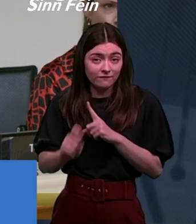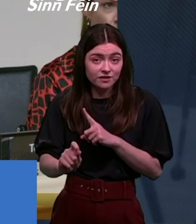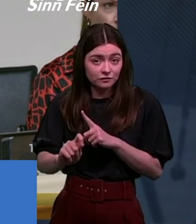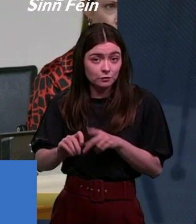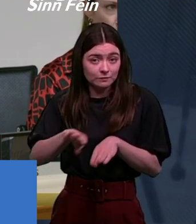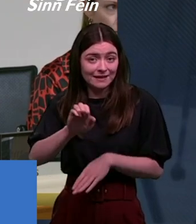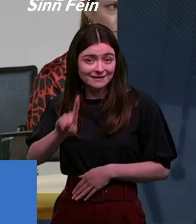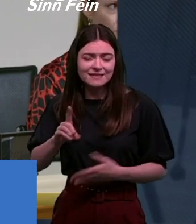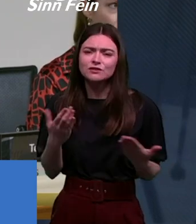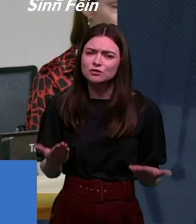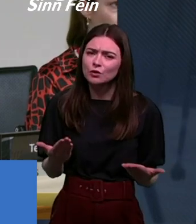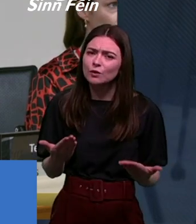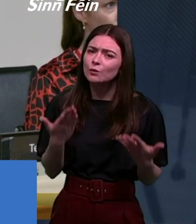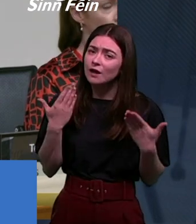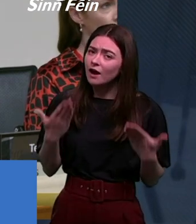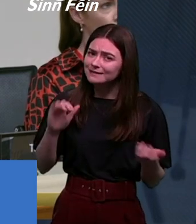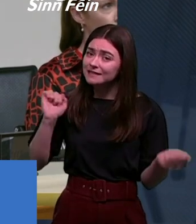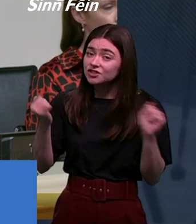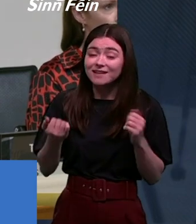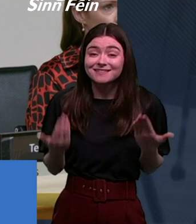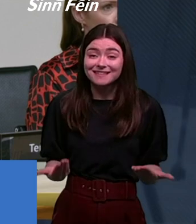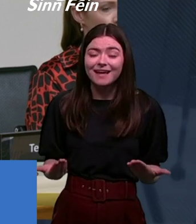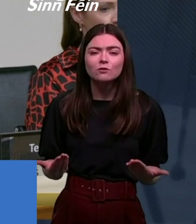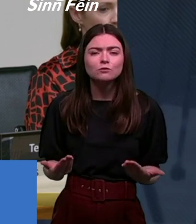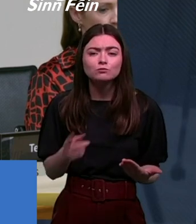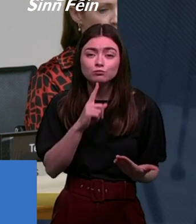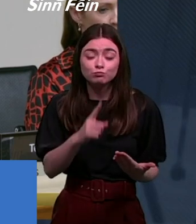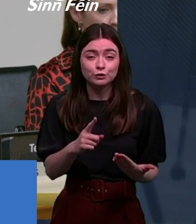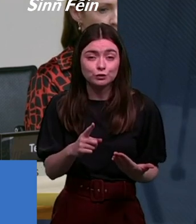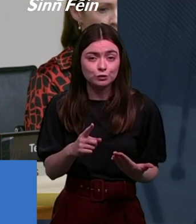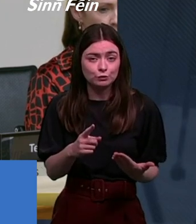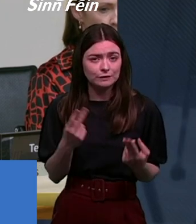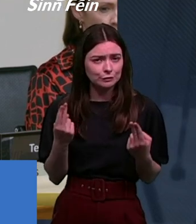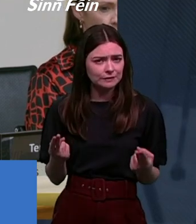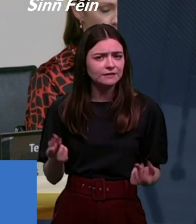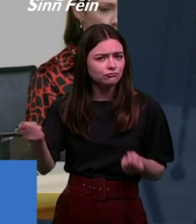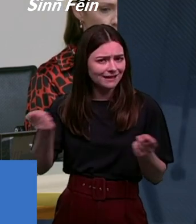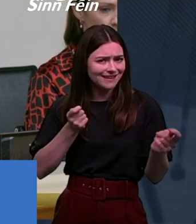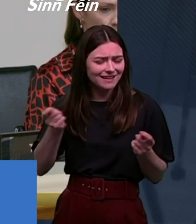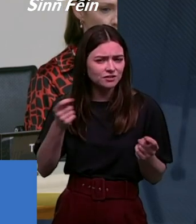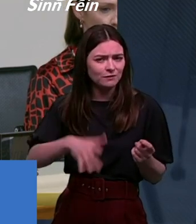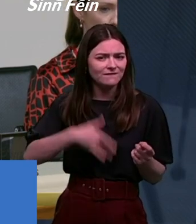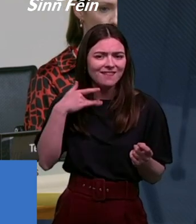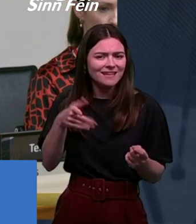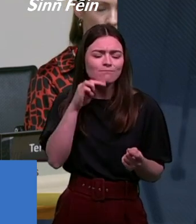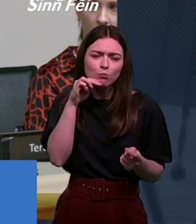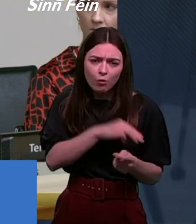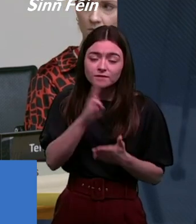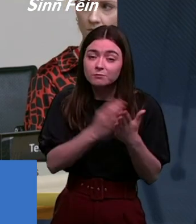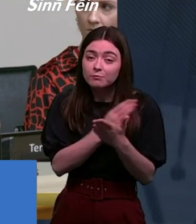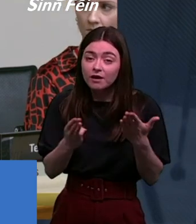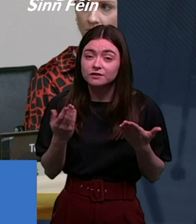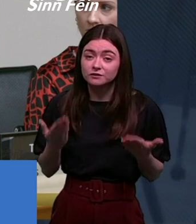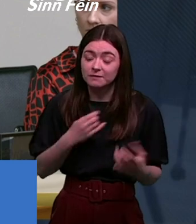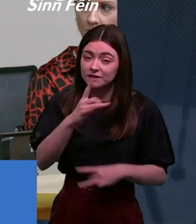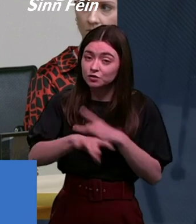shift. It's not going to happen straight away, but we are proposing that regulations are going to be a key part of doing that, in line